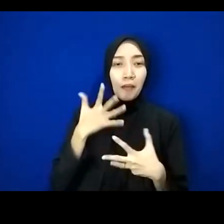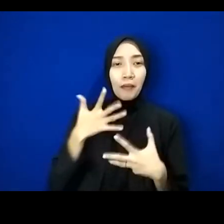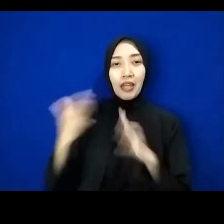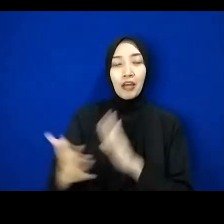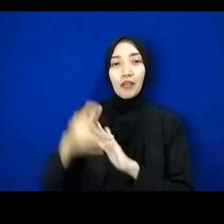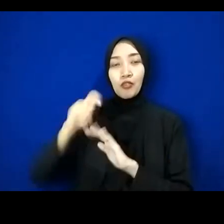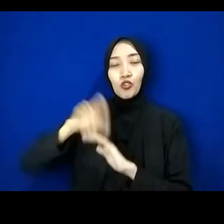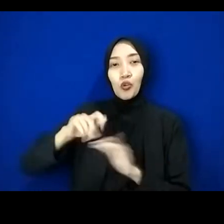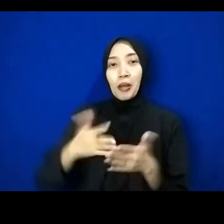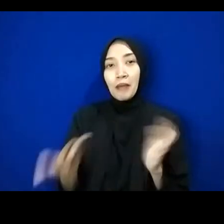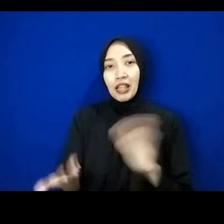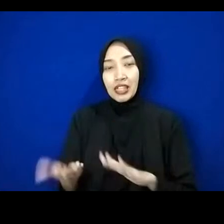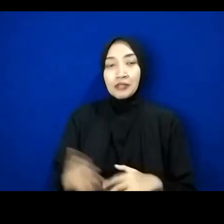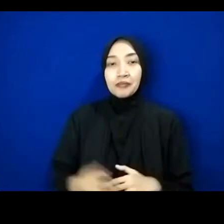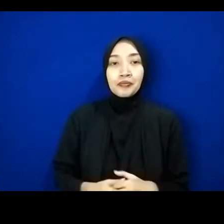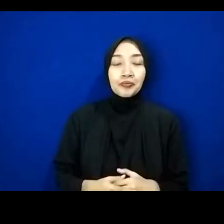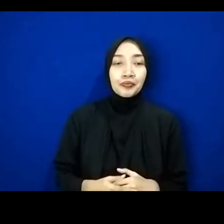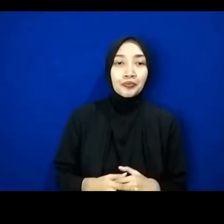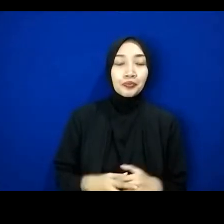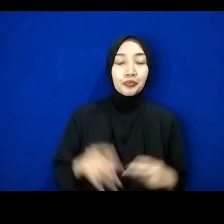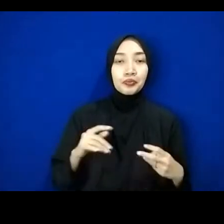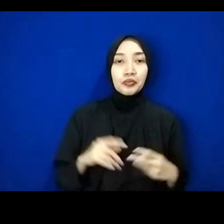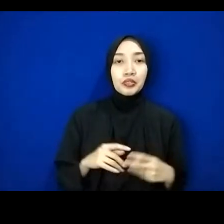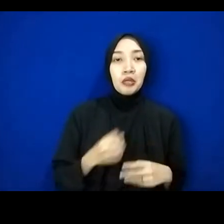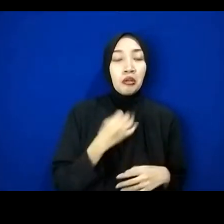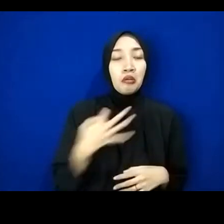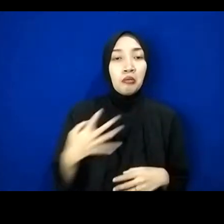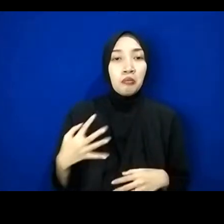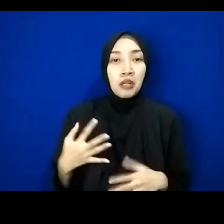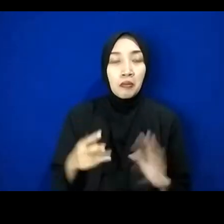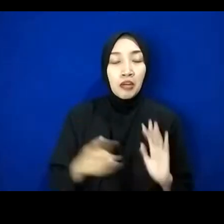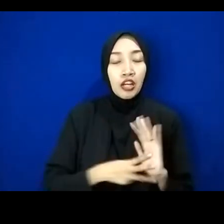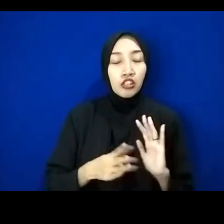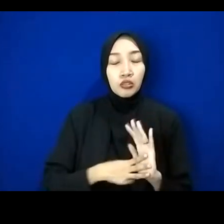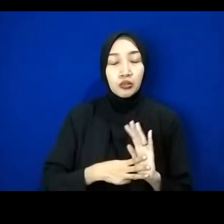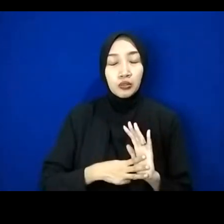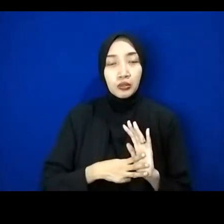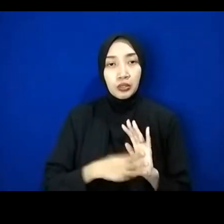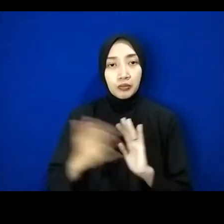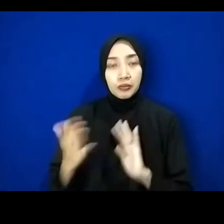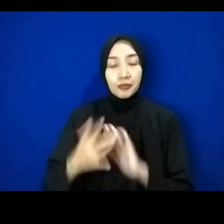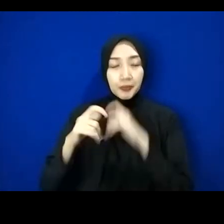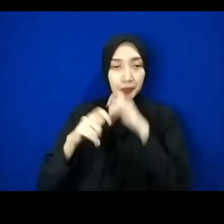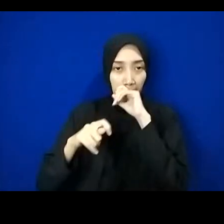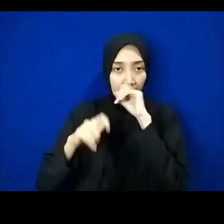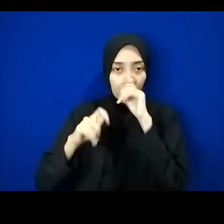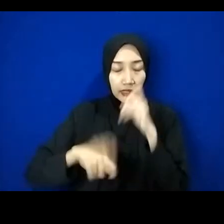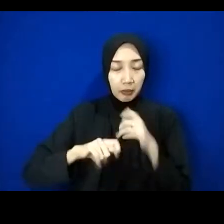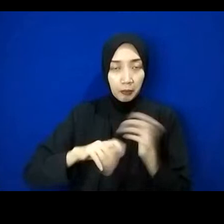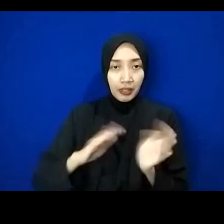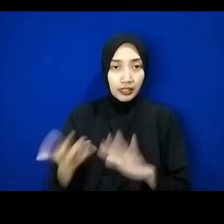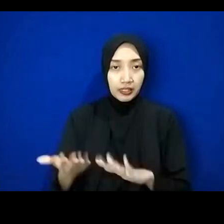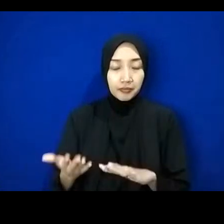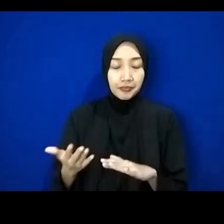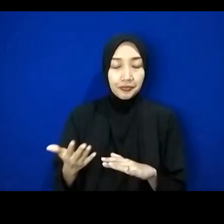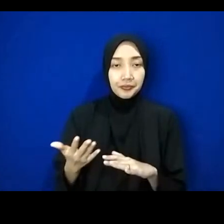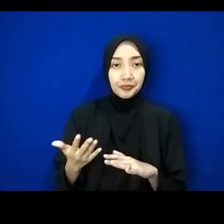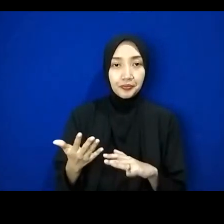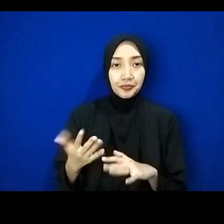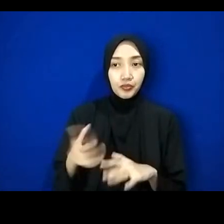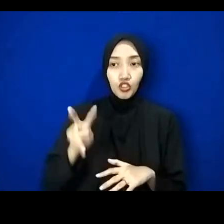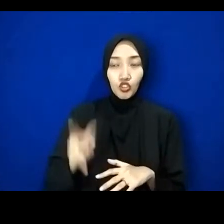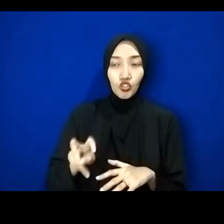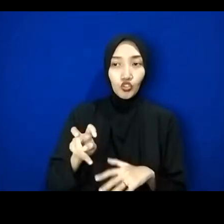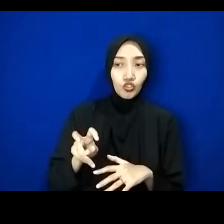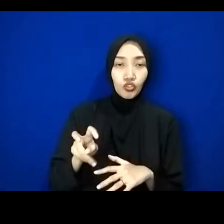also some cases who face the death penalty and didn't get fair trial rights. The name